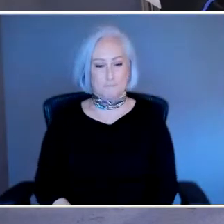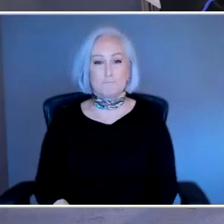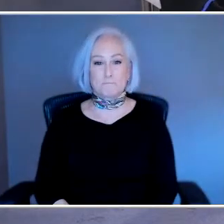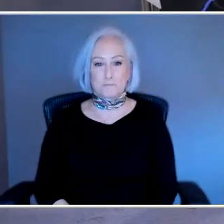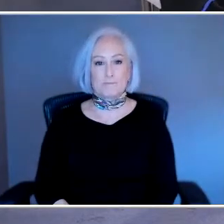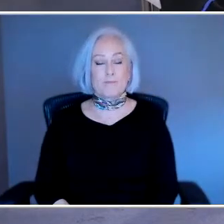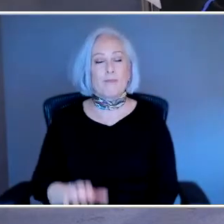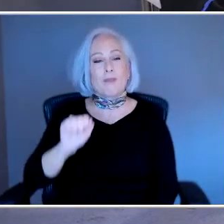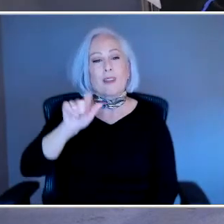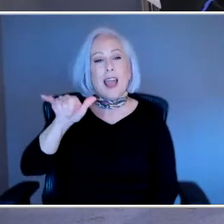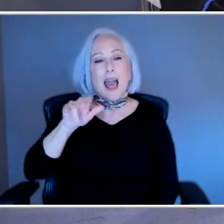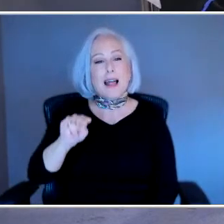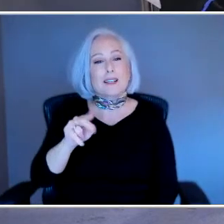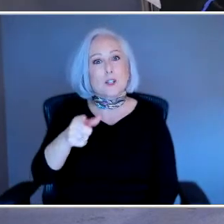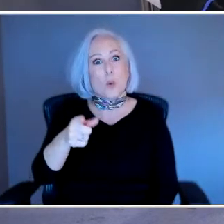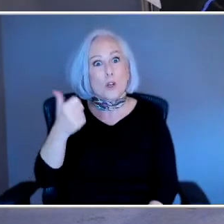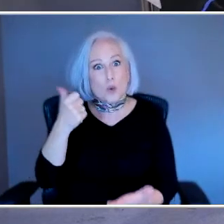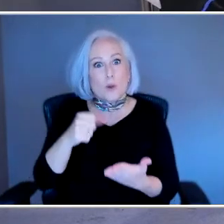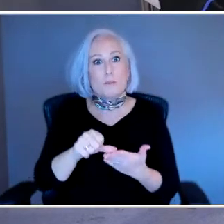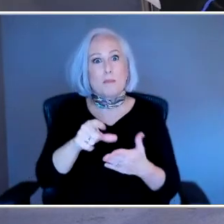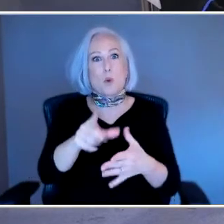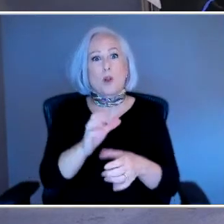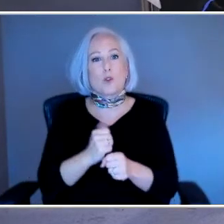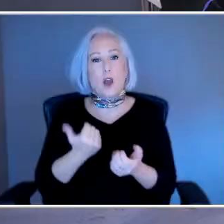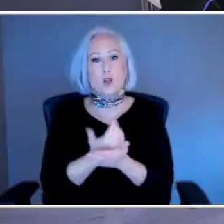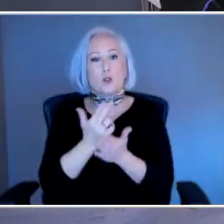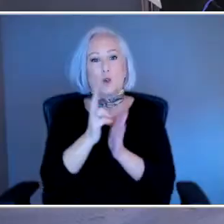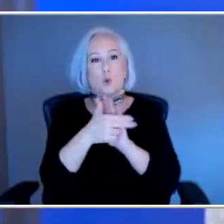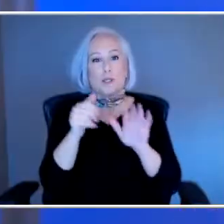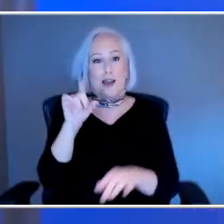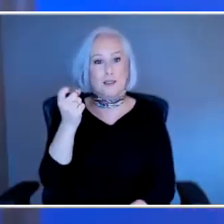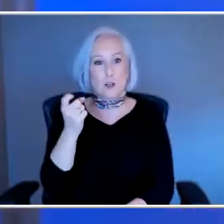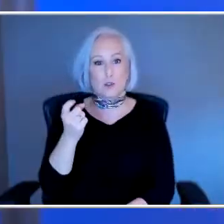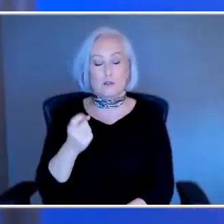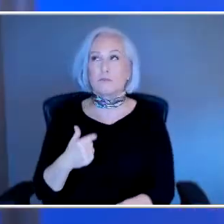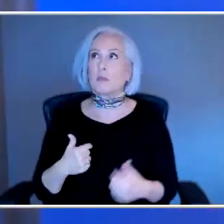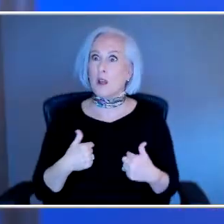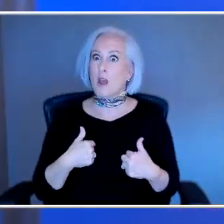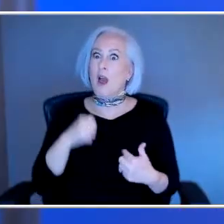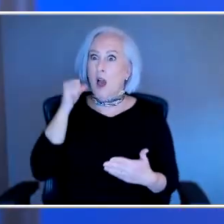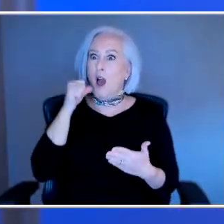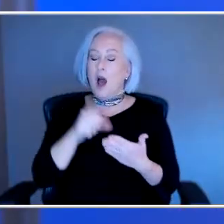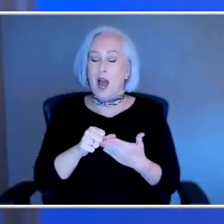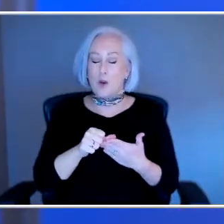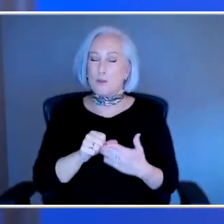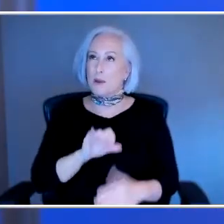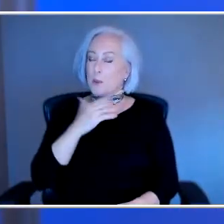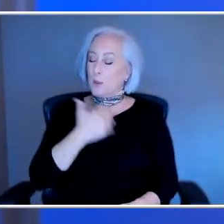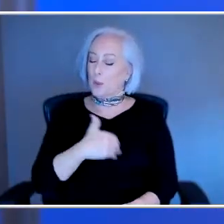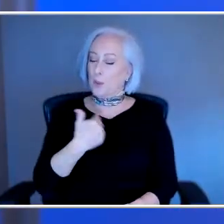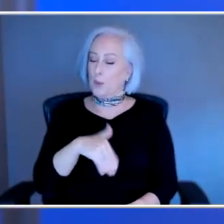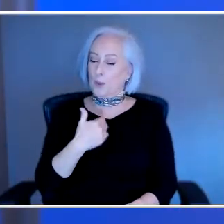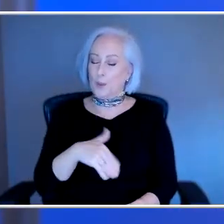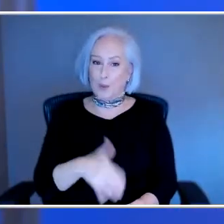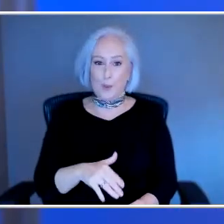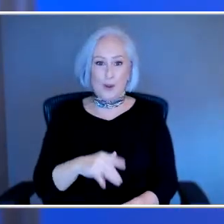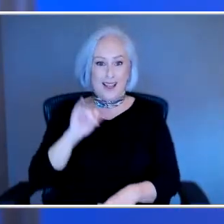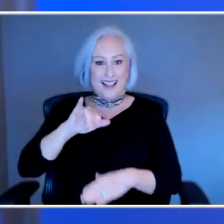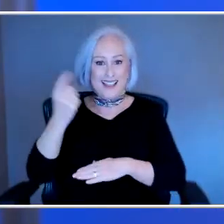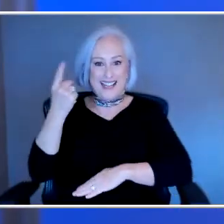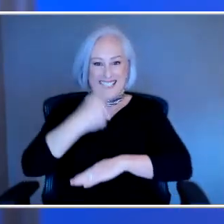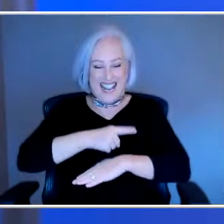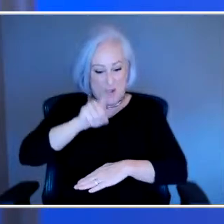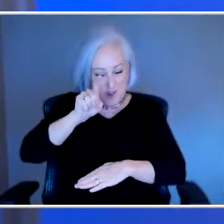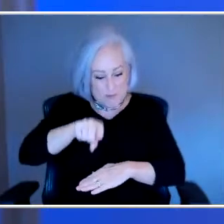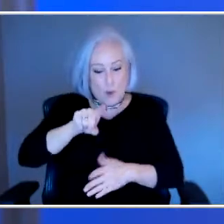that new change in diagnosis? I remember it very vividly. It was the day I was to start my chemotherapy